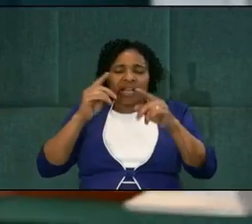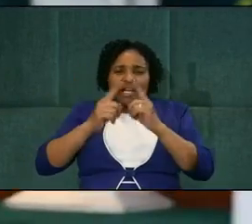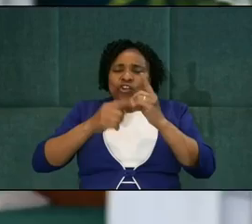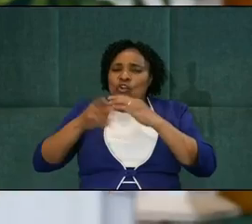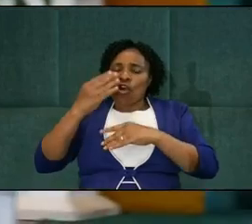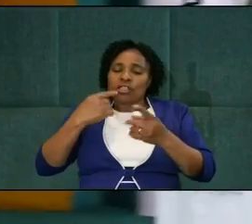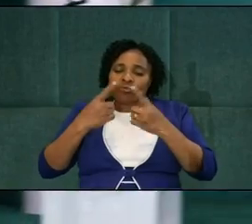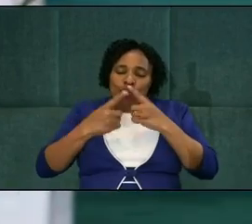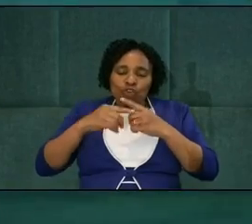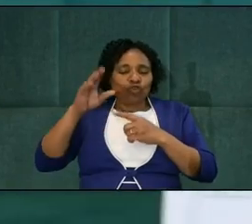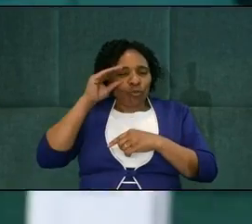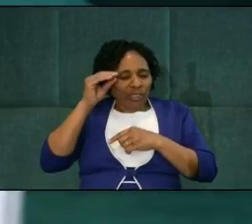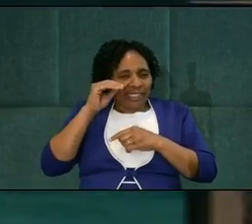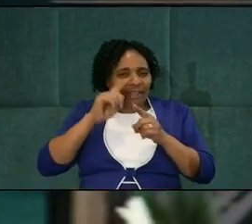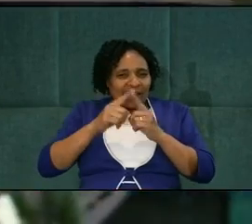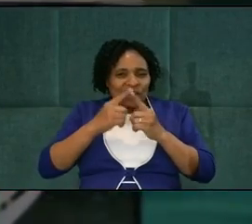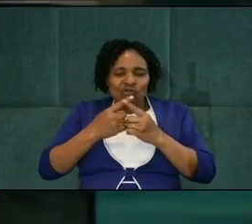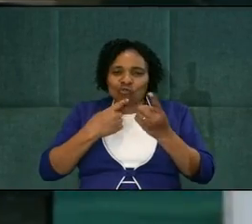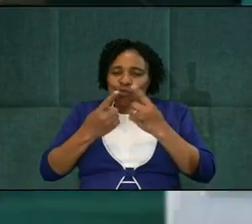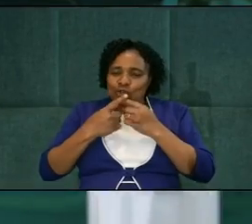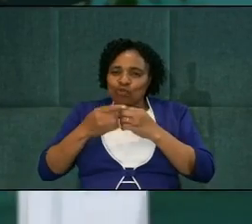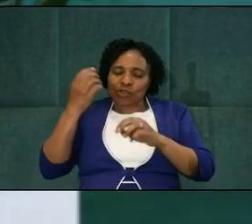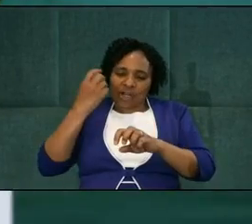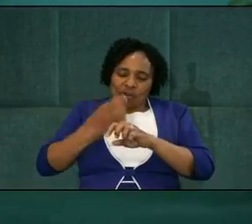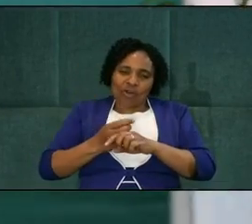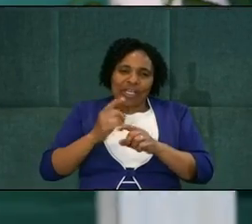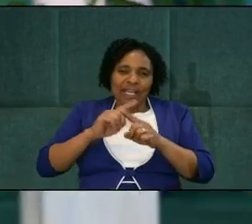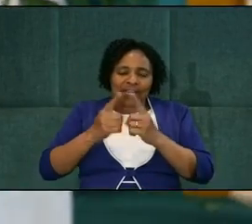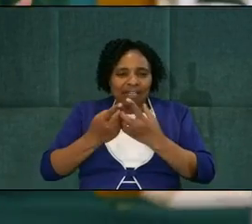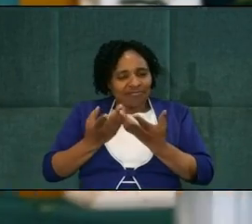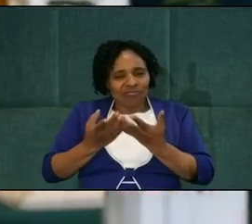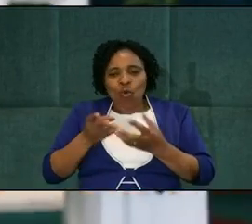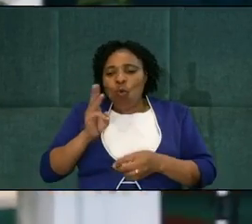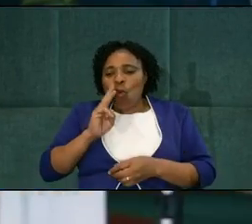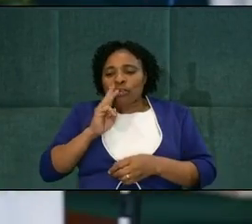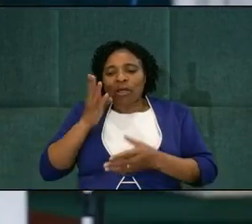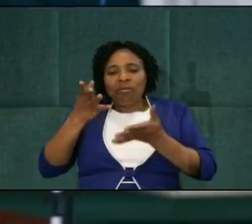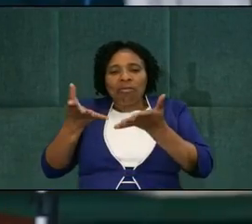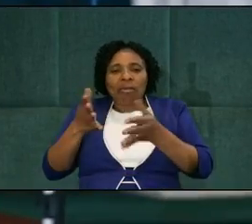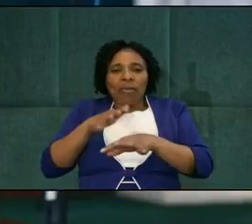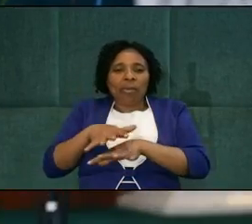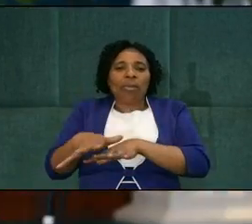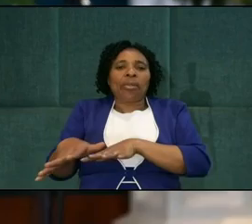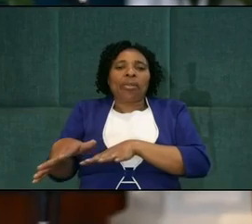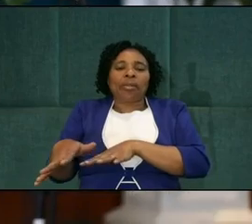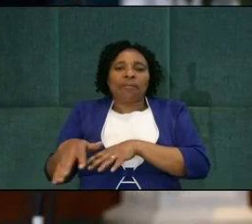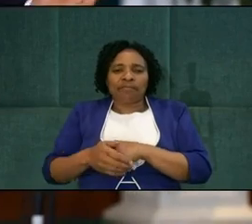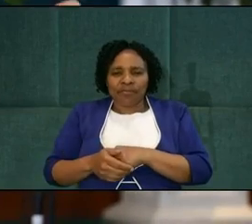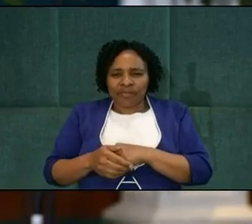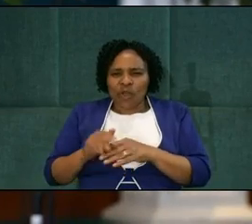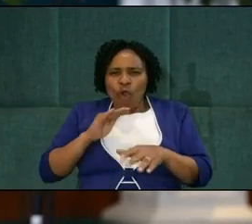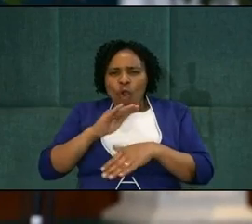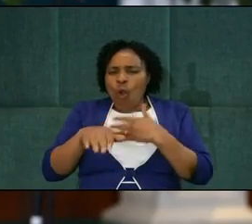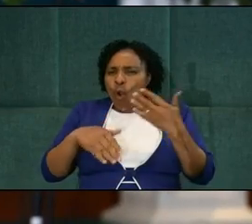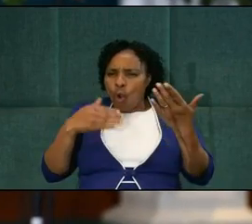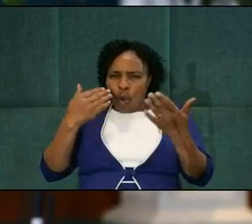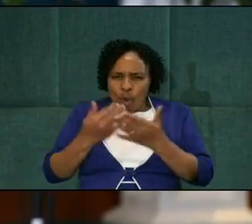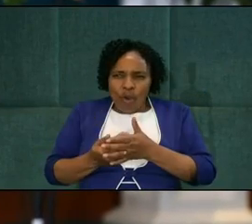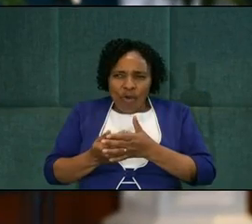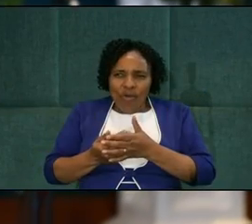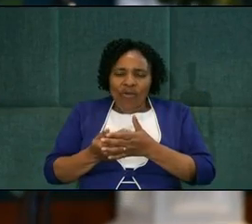Moses. Moses spoke to the rock. Or at least he struck the rock. Water flew. All their